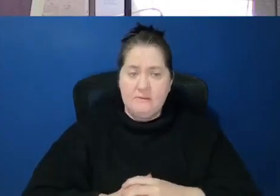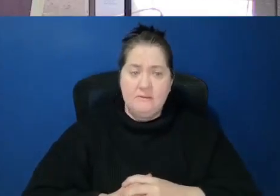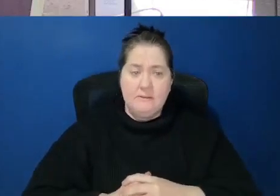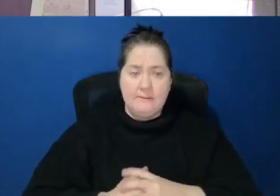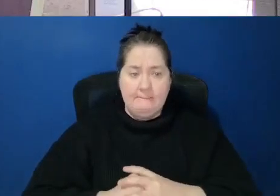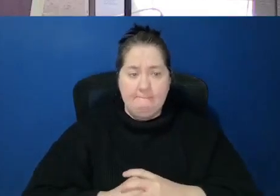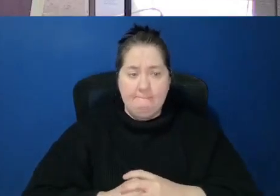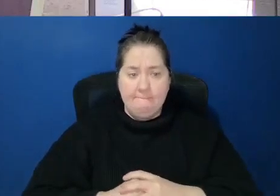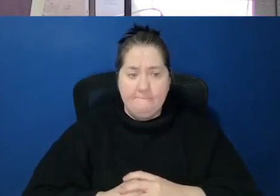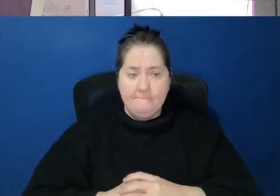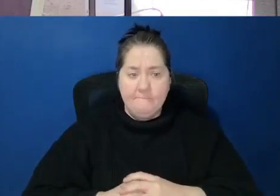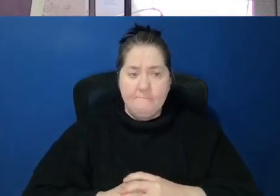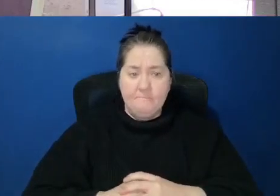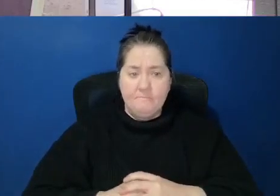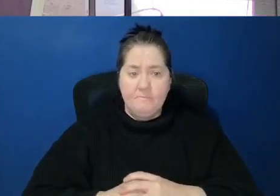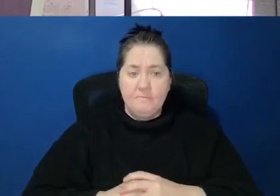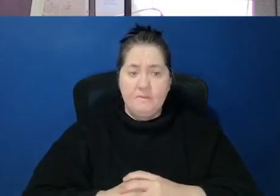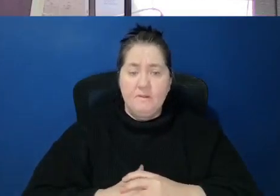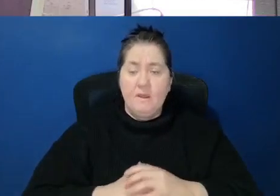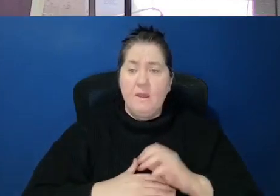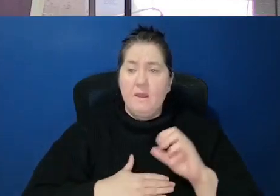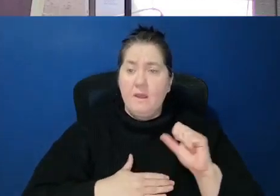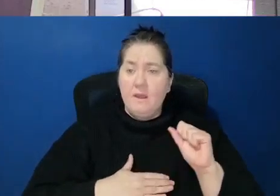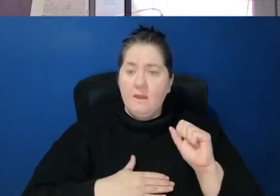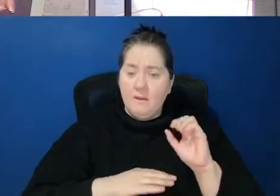risen. Bow down in